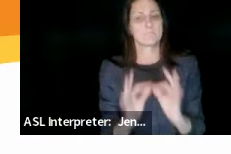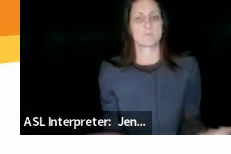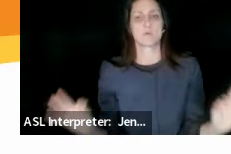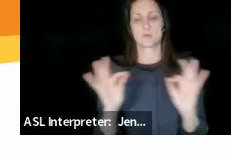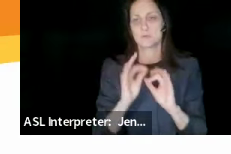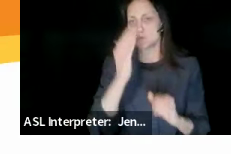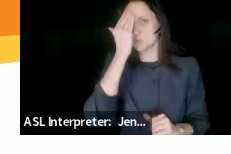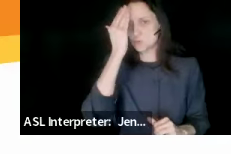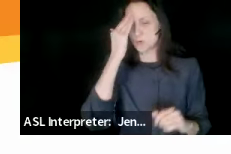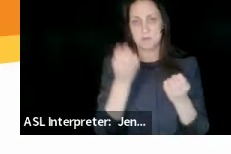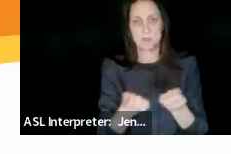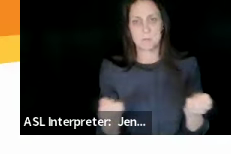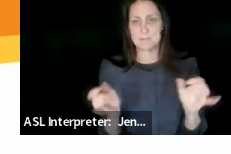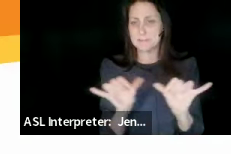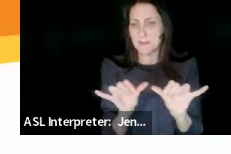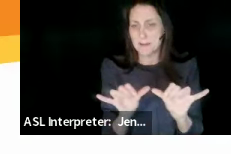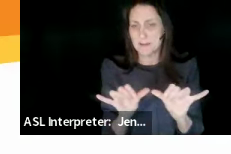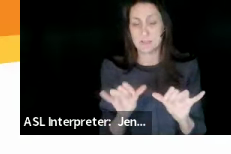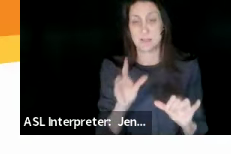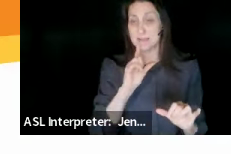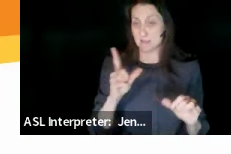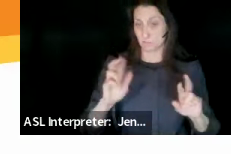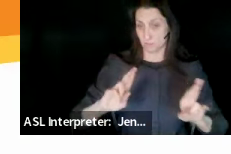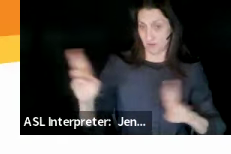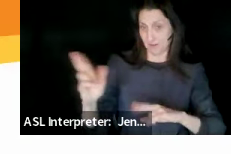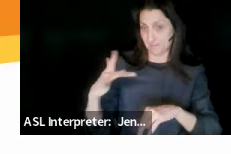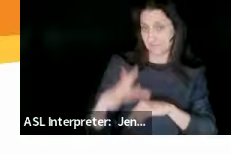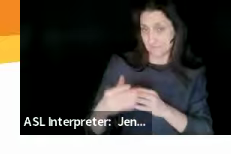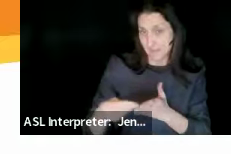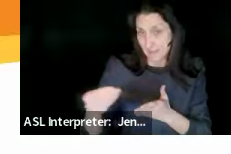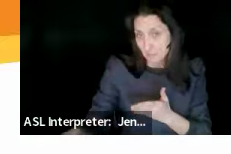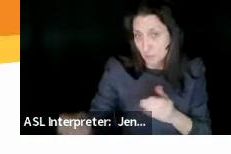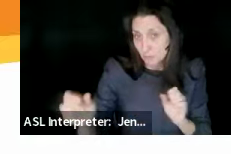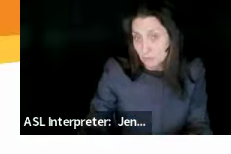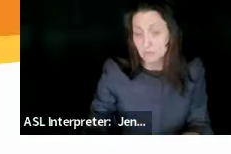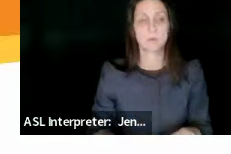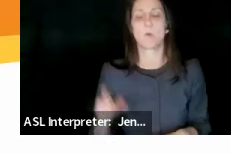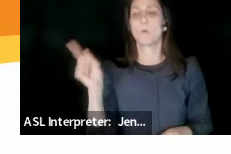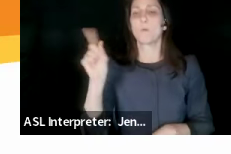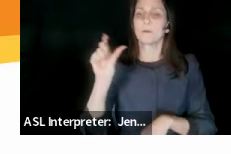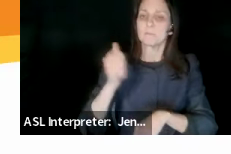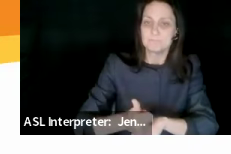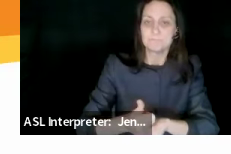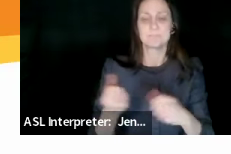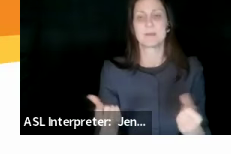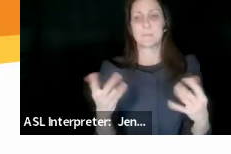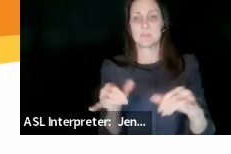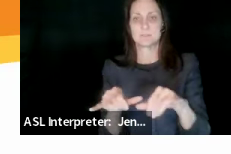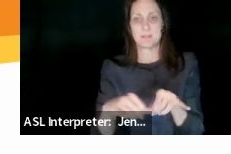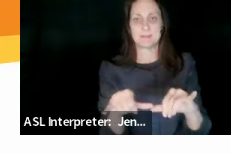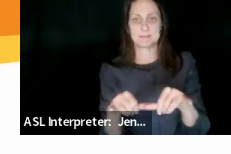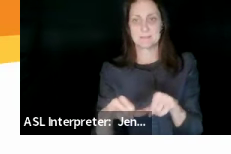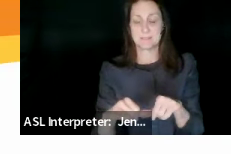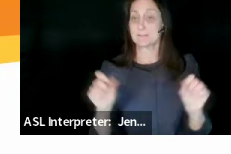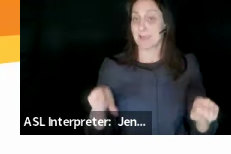of the equipment. Is the equipment going to be available? Where is it going to be placed? How much space it requires? Do you have a place to